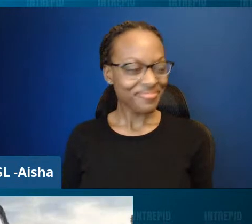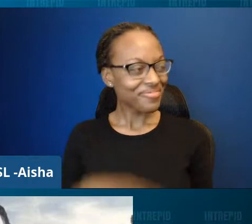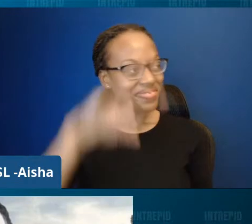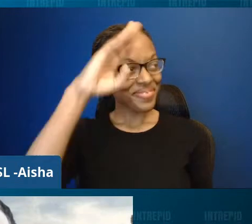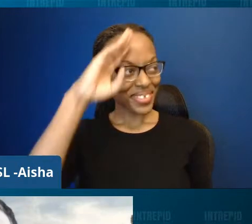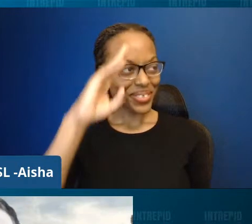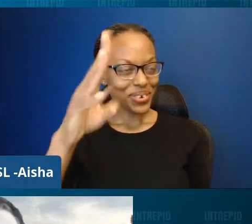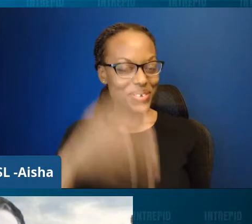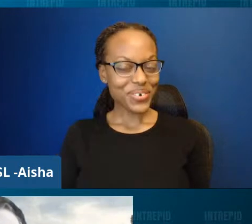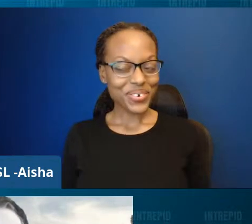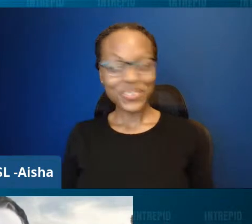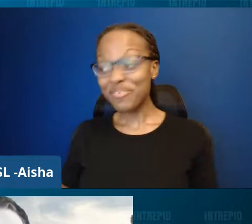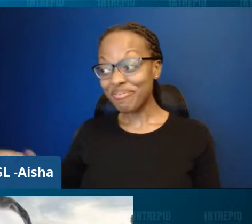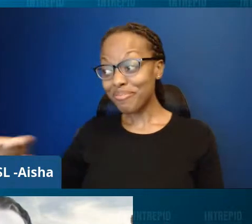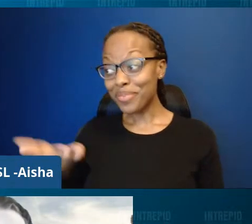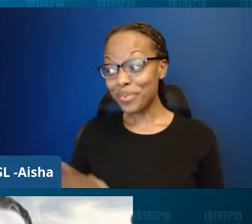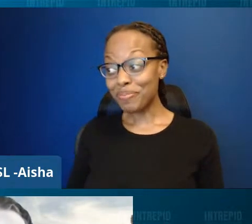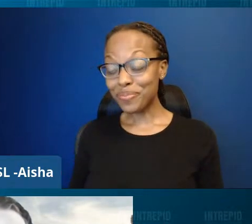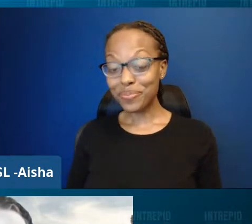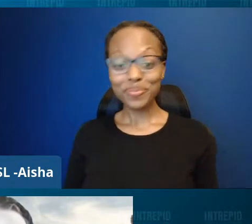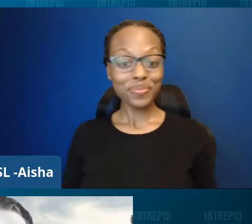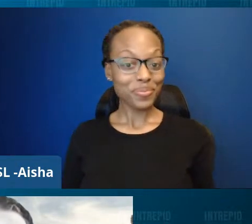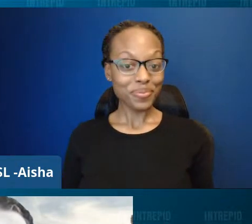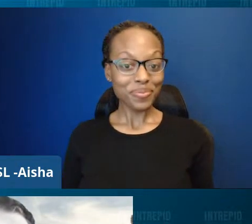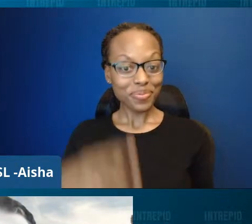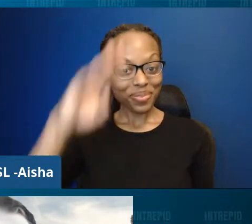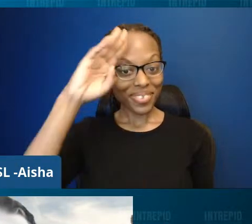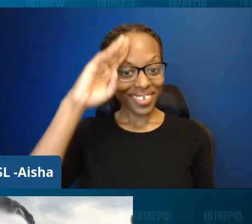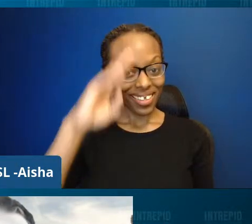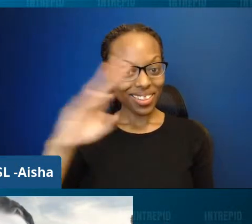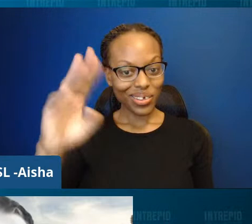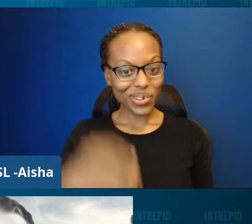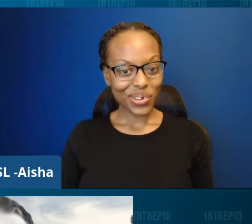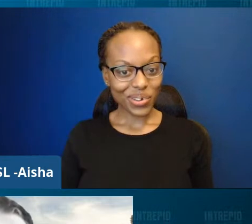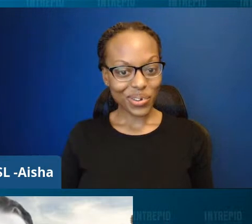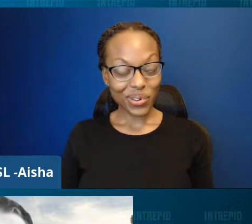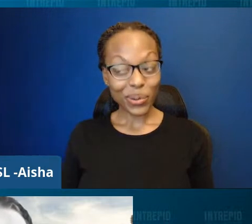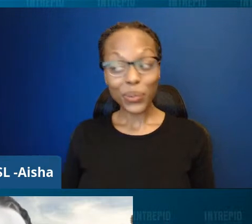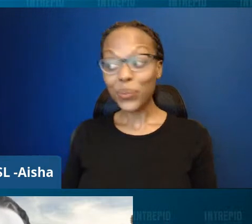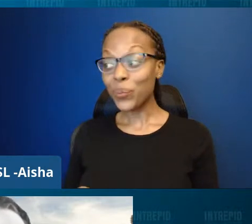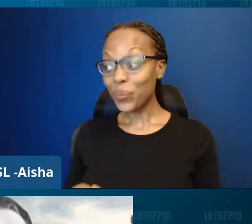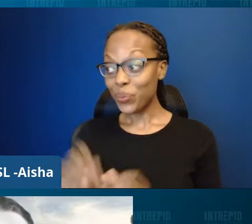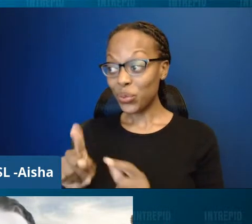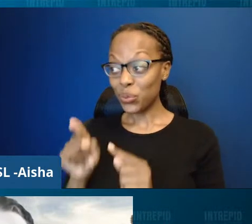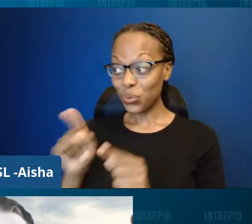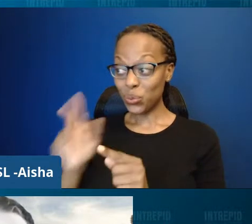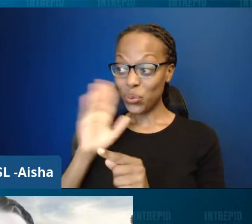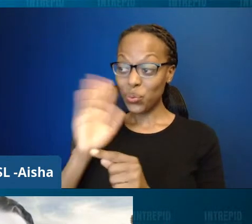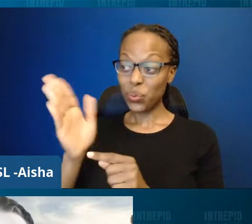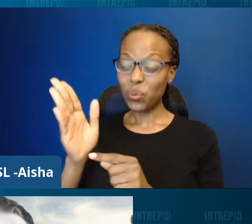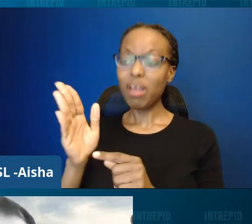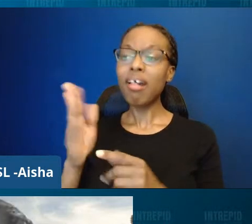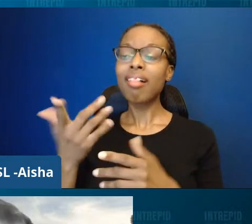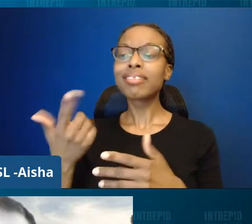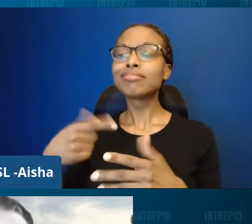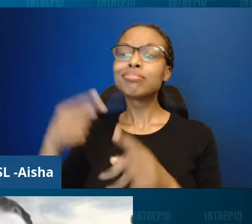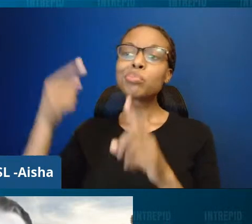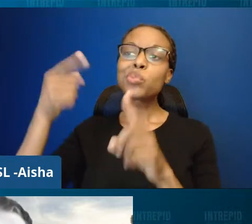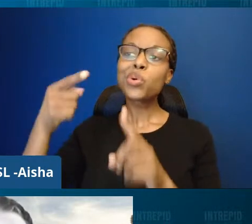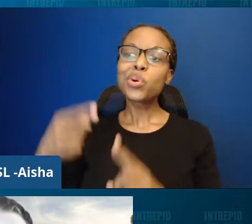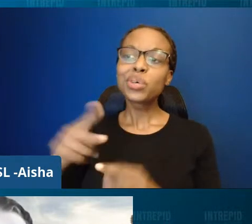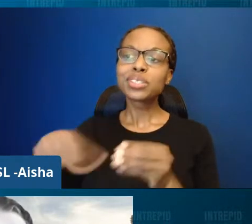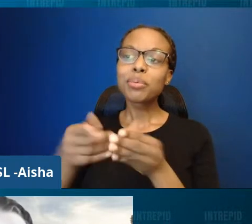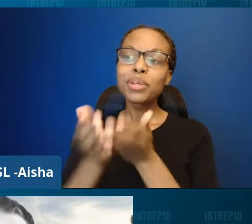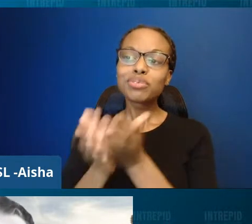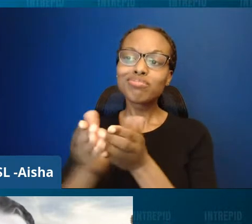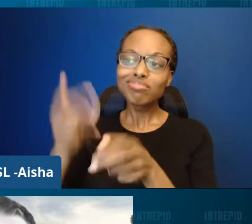Hello. Hey, welcome. Hi there. All right. So you are going to be giving us a bit of a highlights tour today, right?